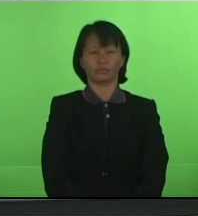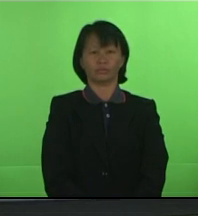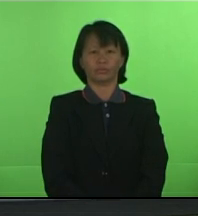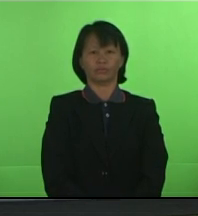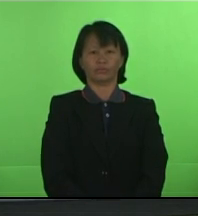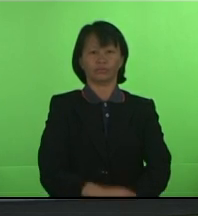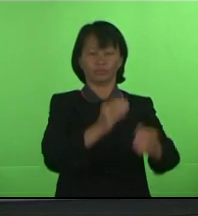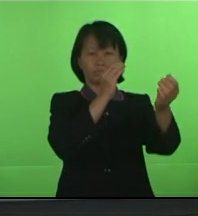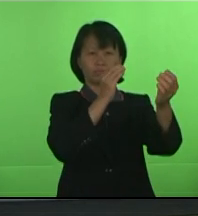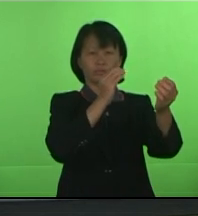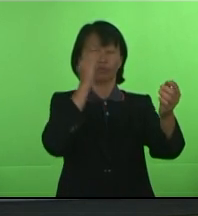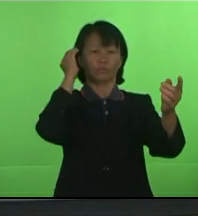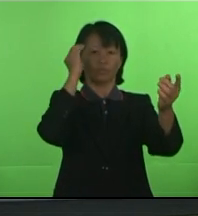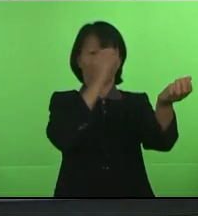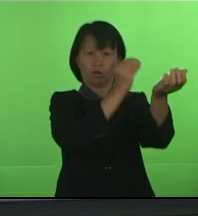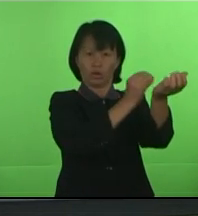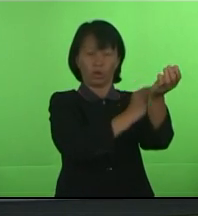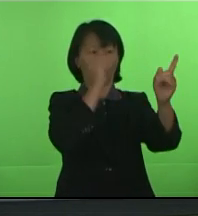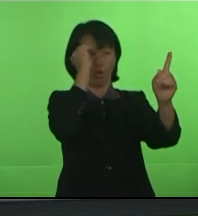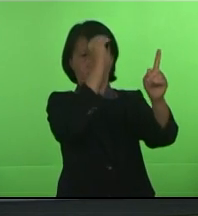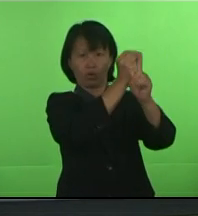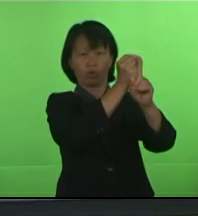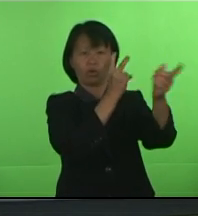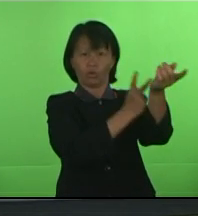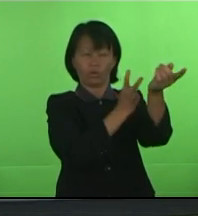Here, the course objectives, as you can see,